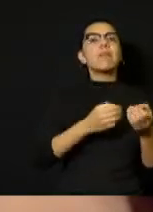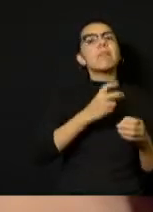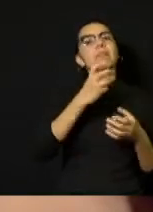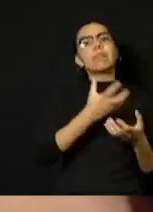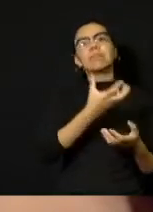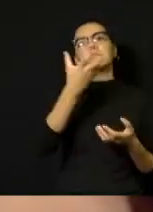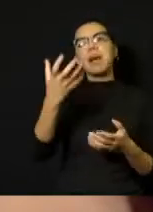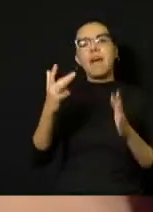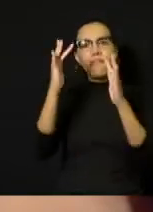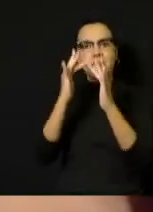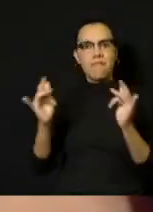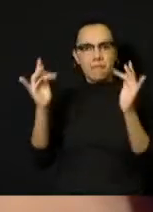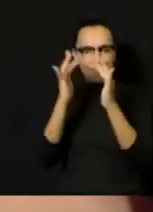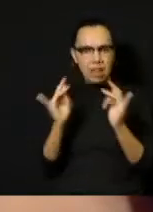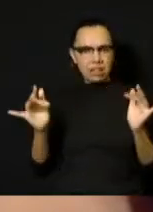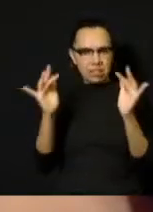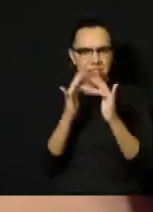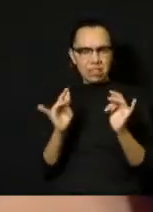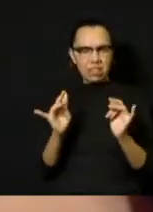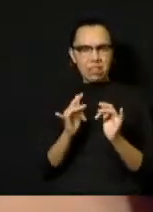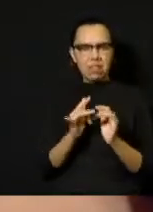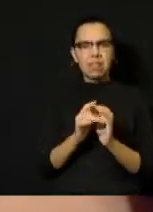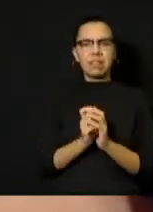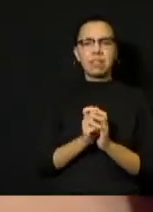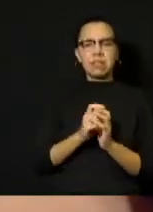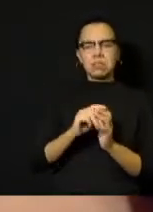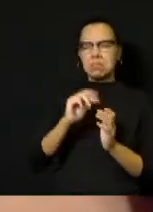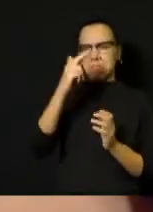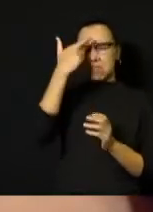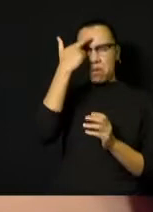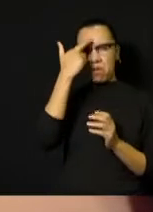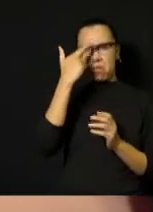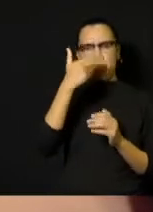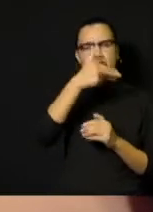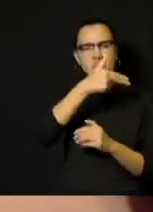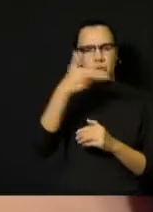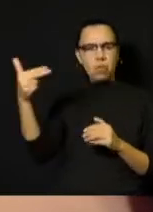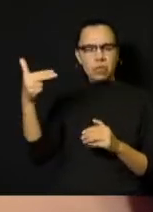he took us to the Blue Coast,